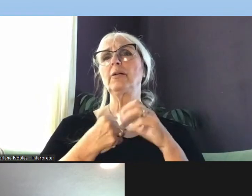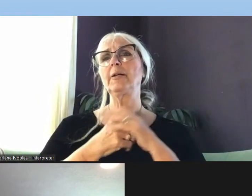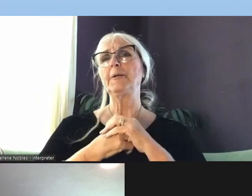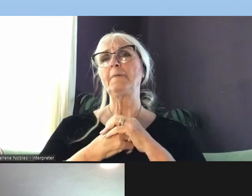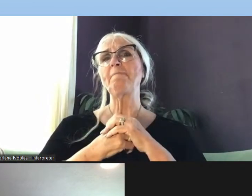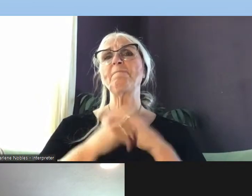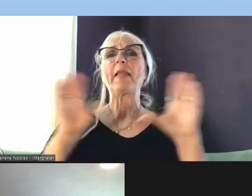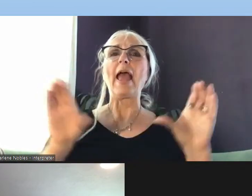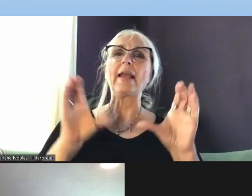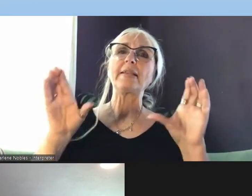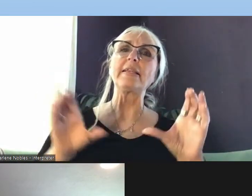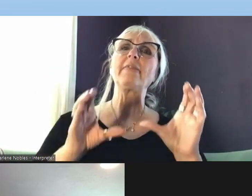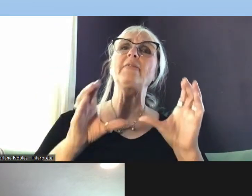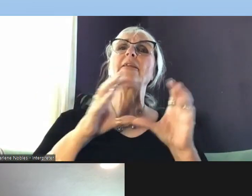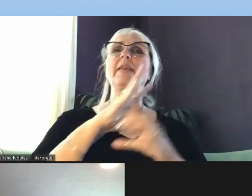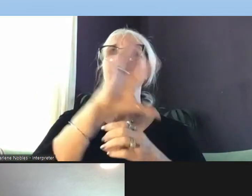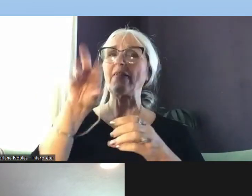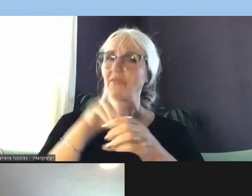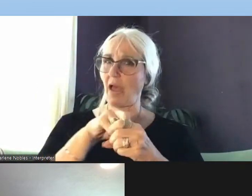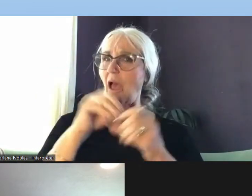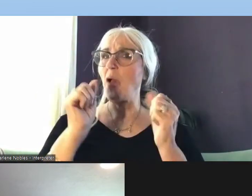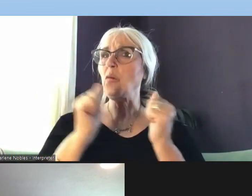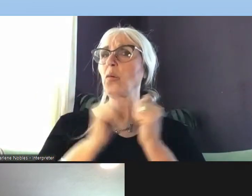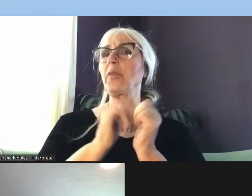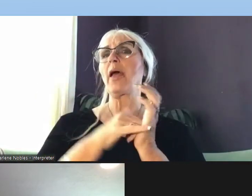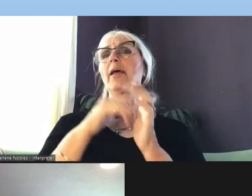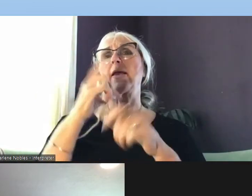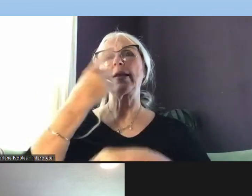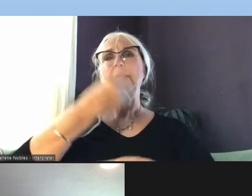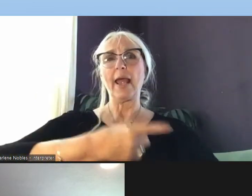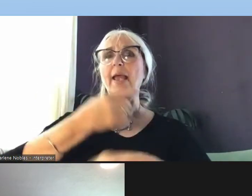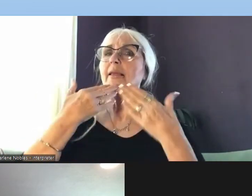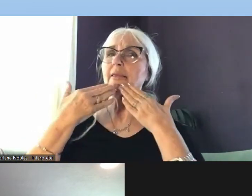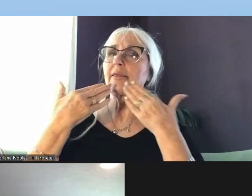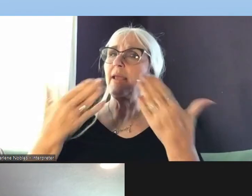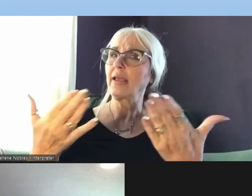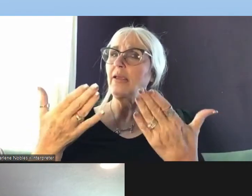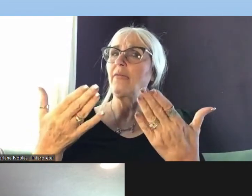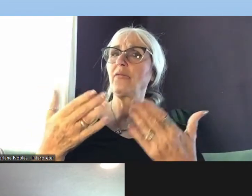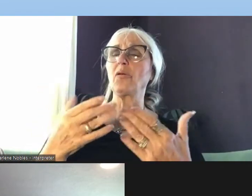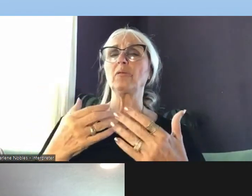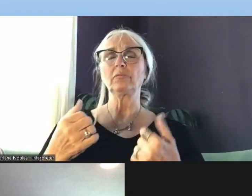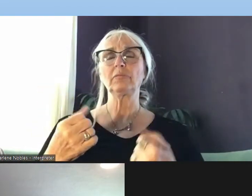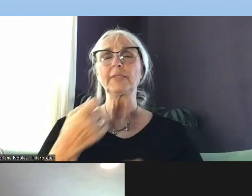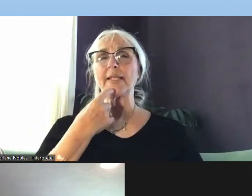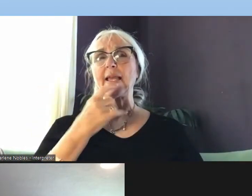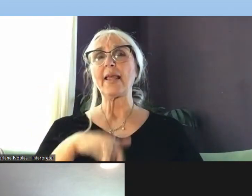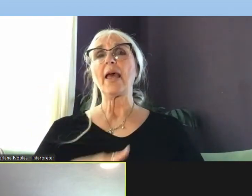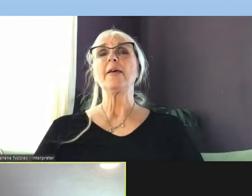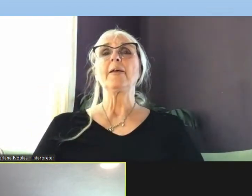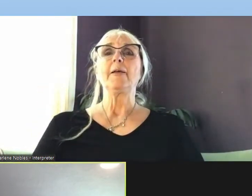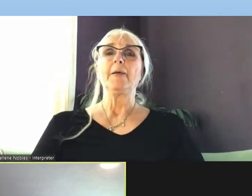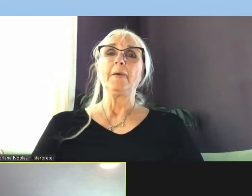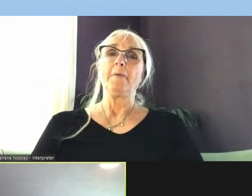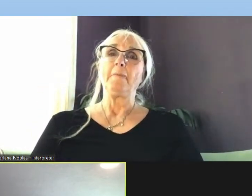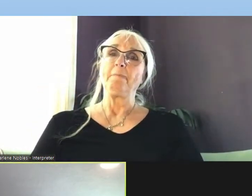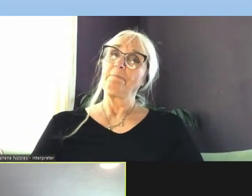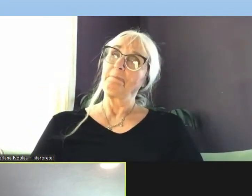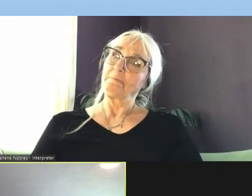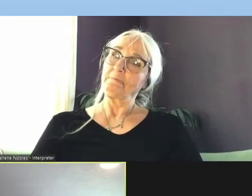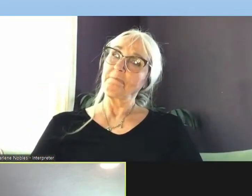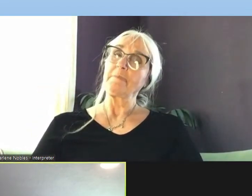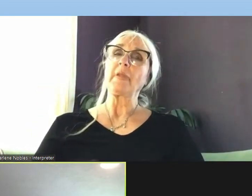activities that went around this date, and, thank you for bringing that up. All right, Dustin? Yes, sir.